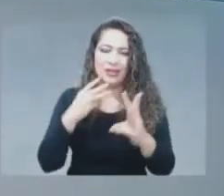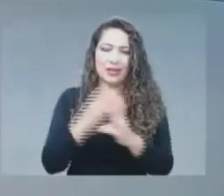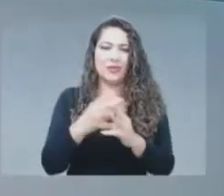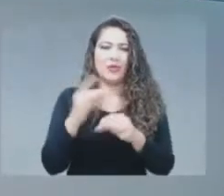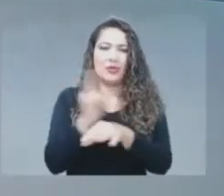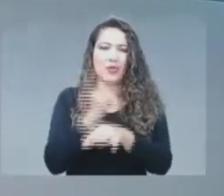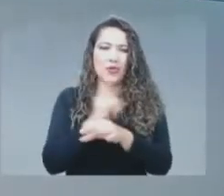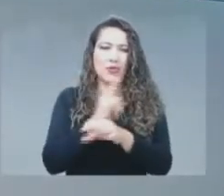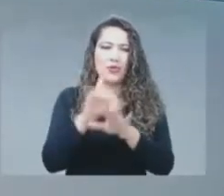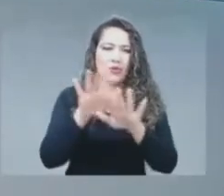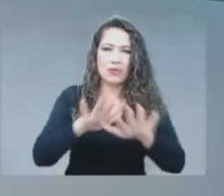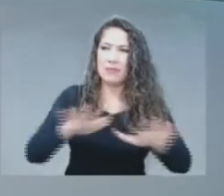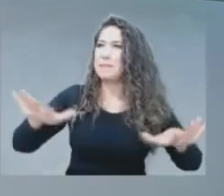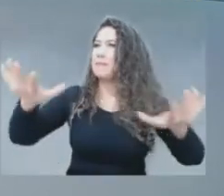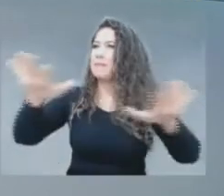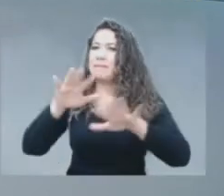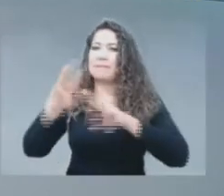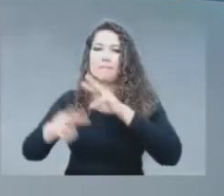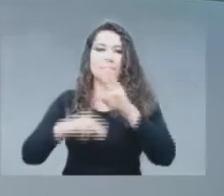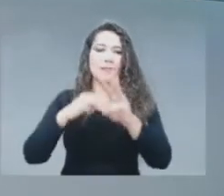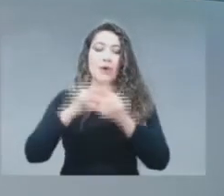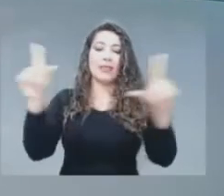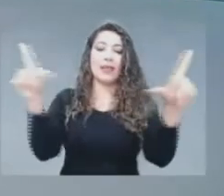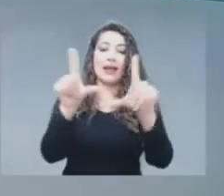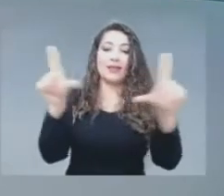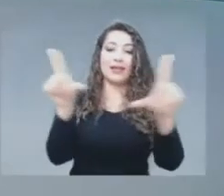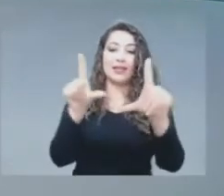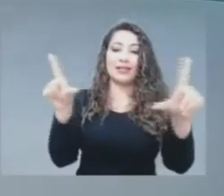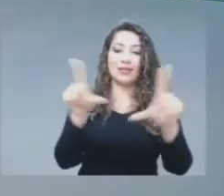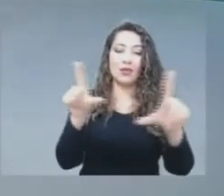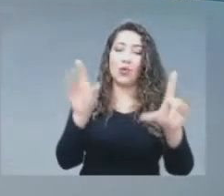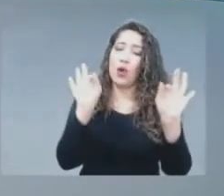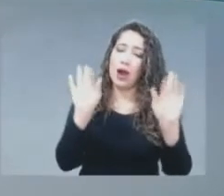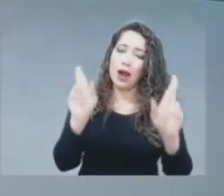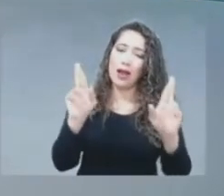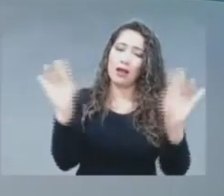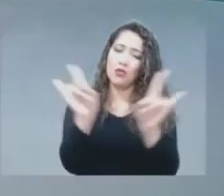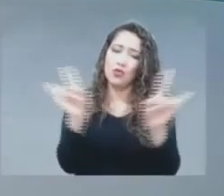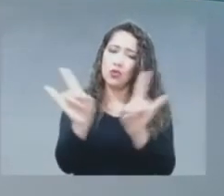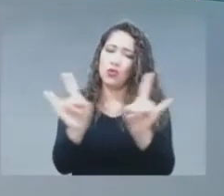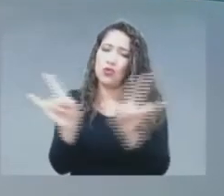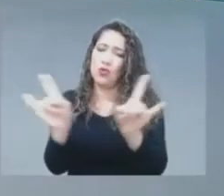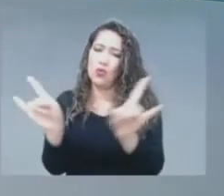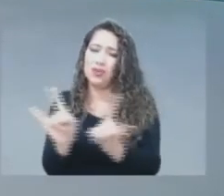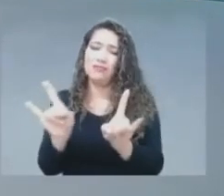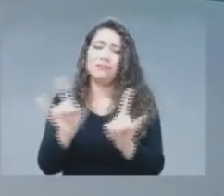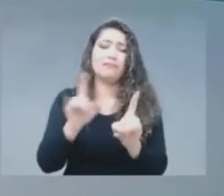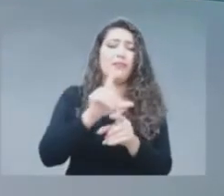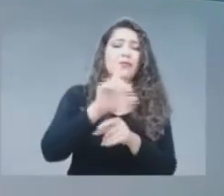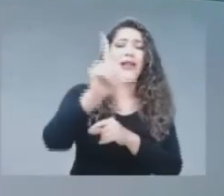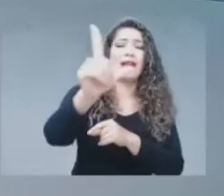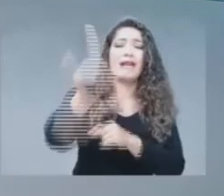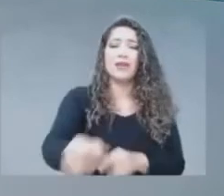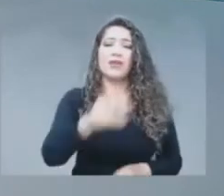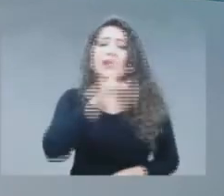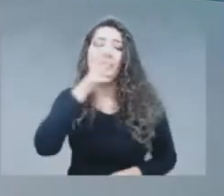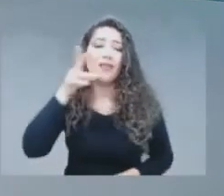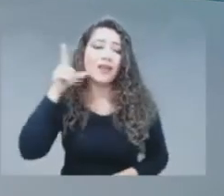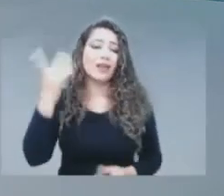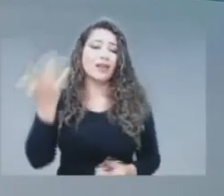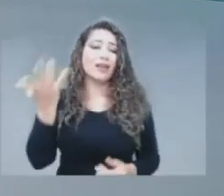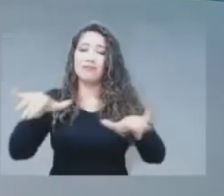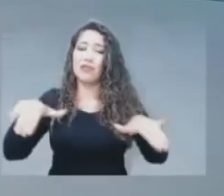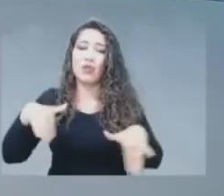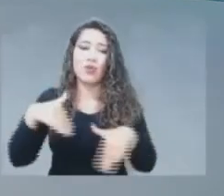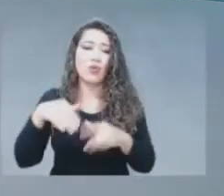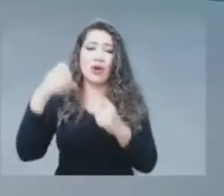is the use of white spaces for the TV to promote connectivity in rural areas, in remote areas where